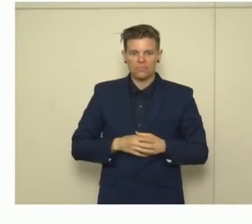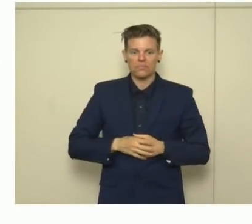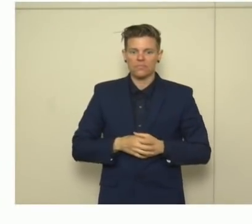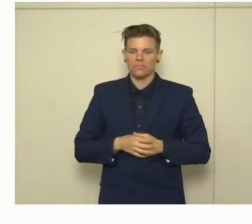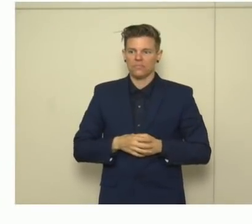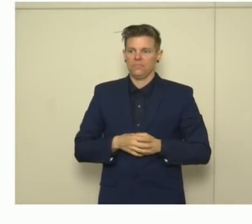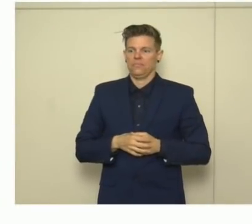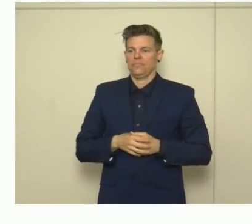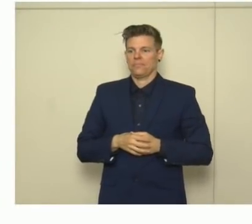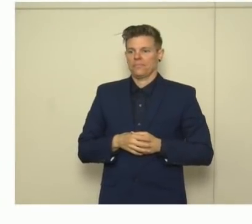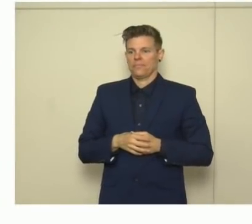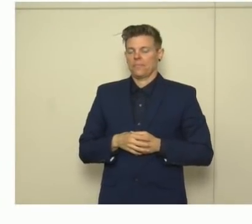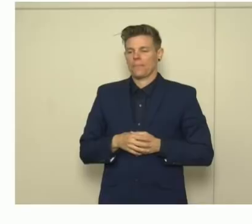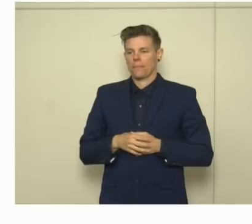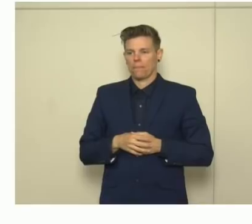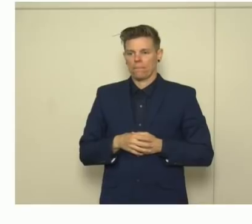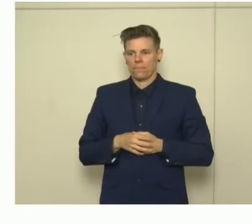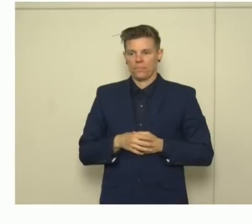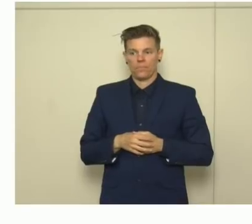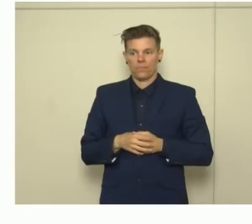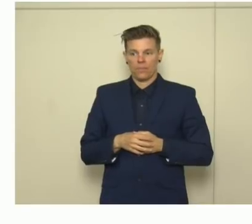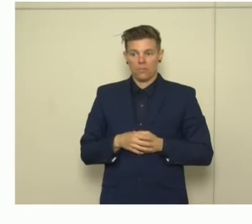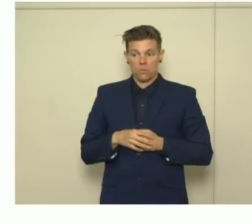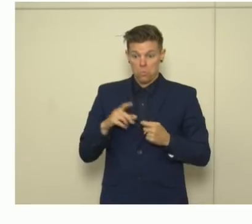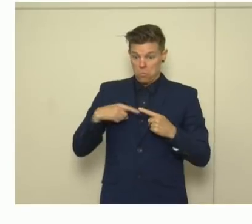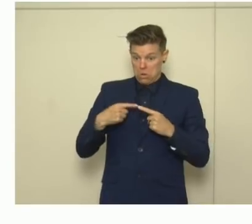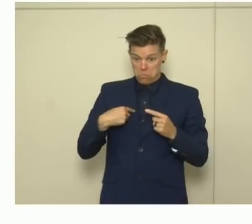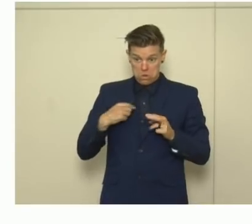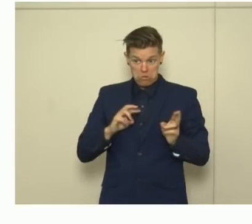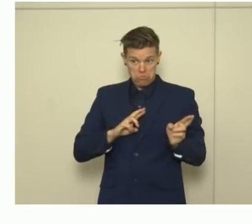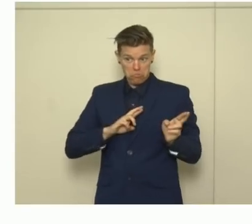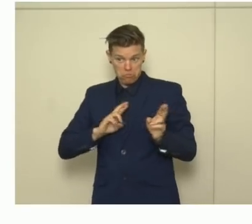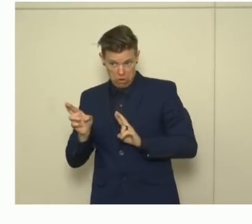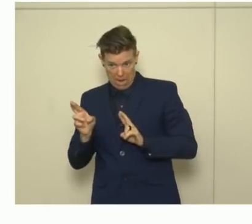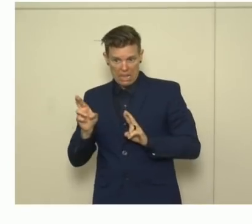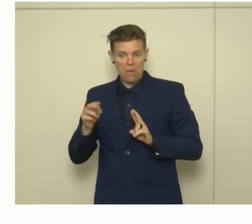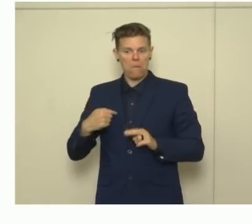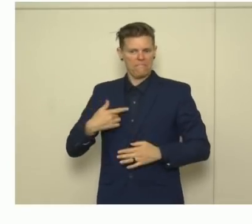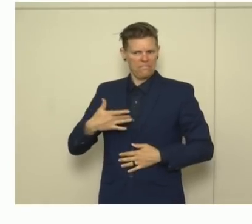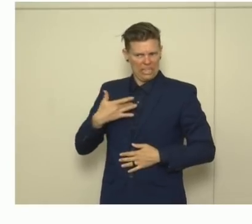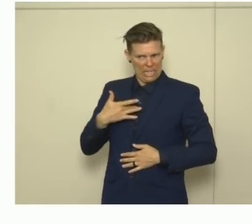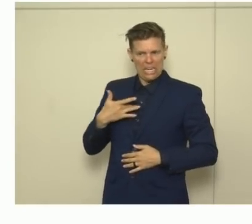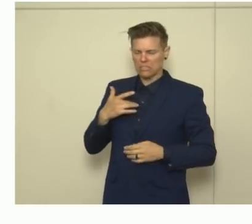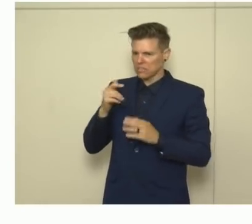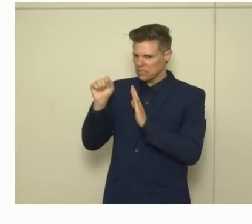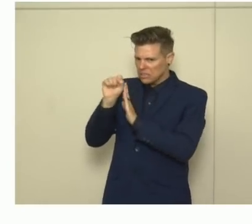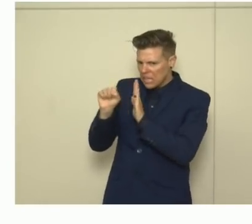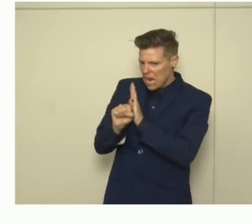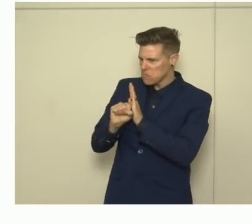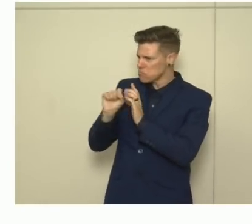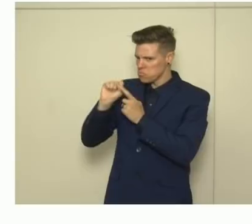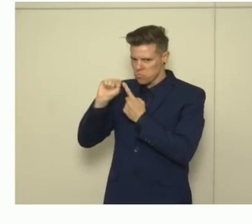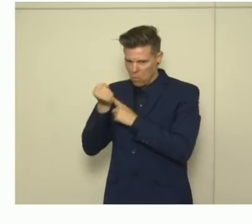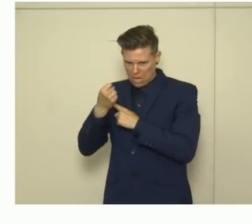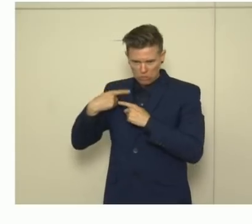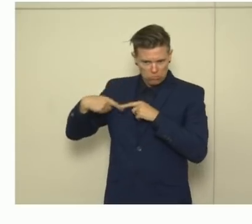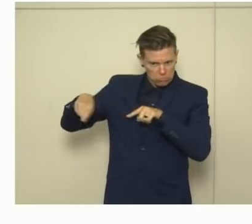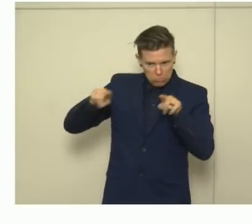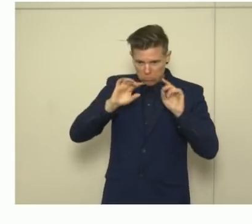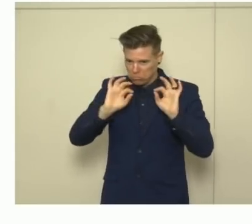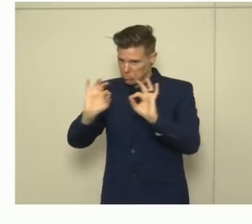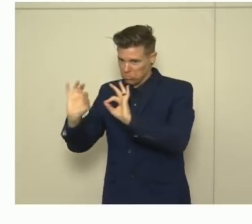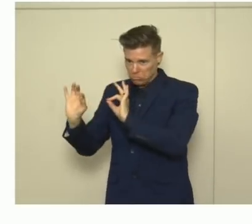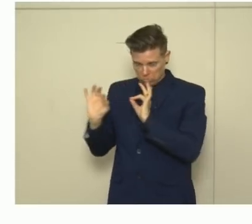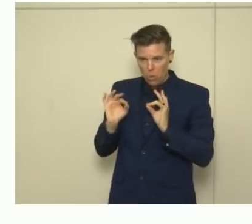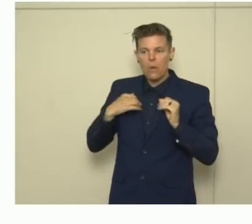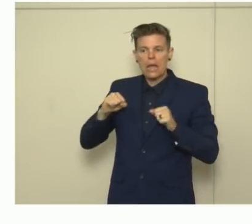get into the phase where the public health conditions are allowing us to start slowly and deliberately phasing students back